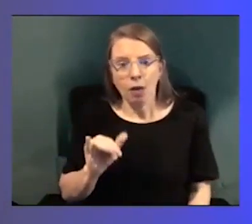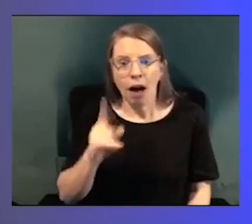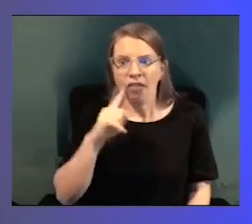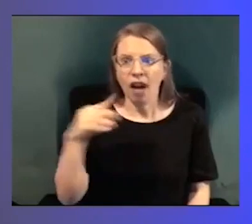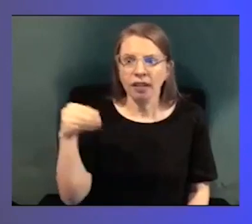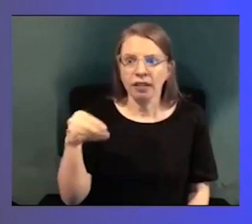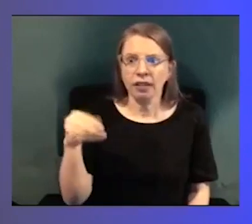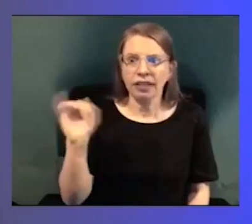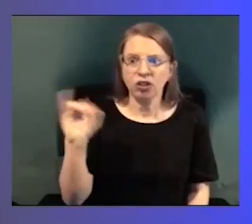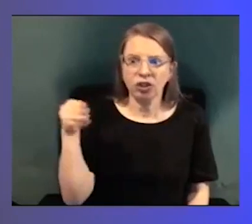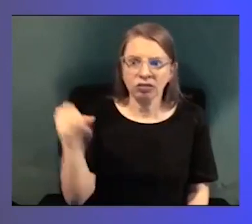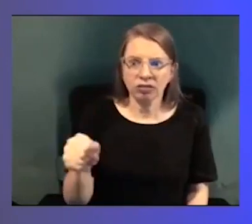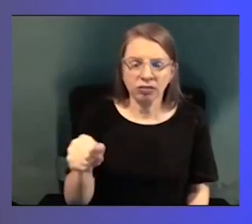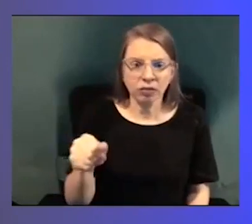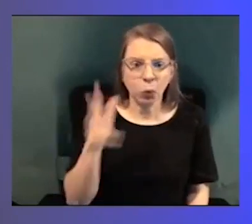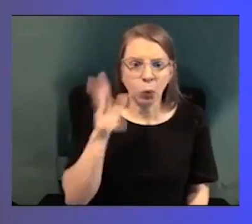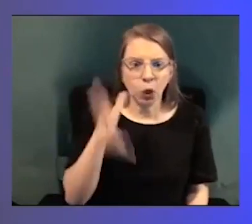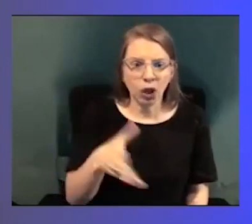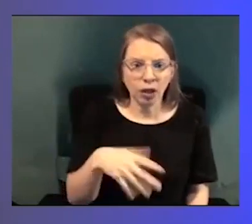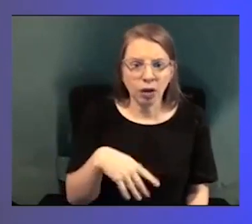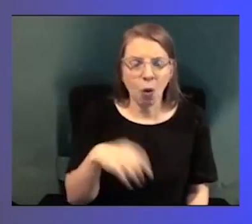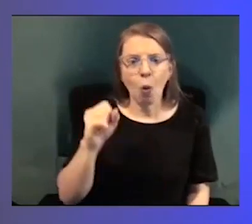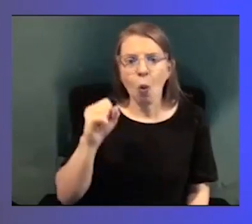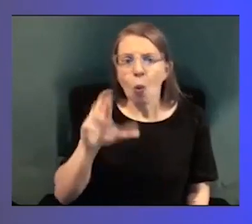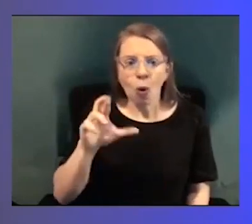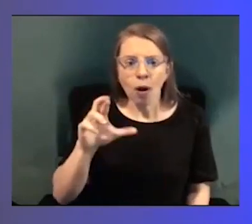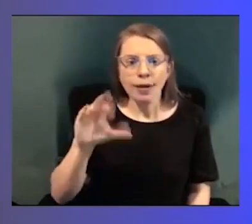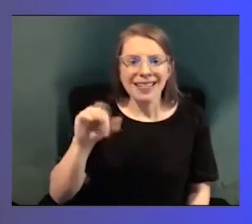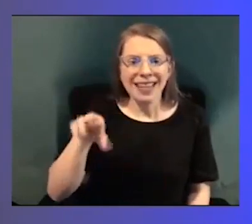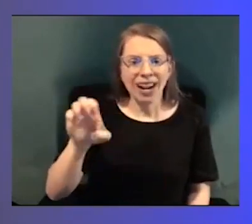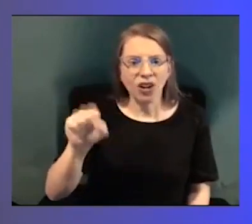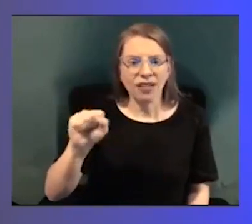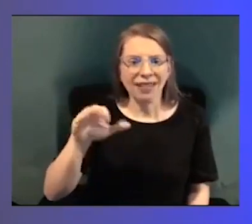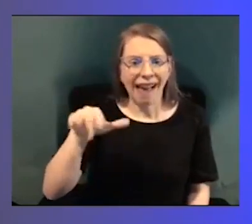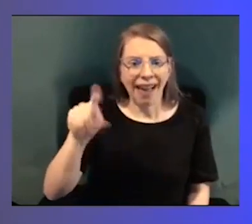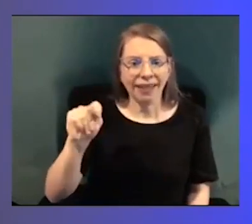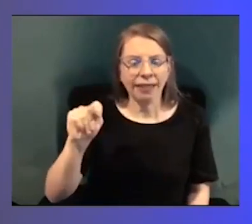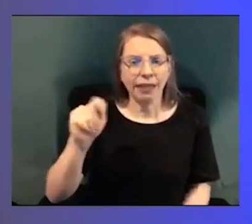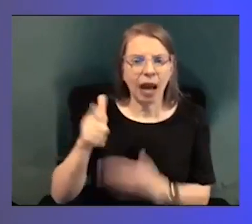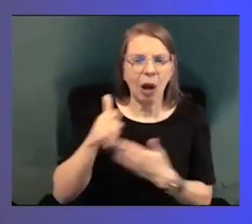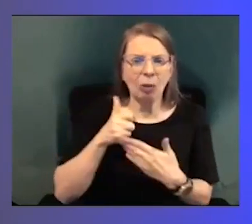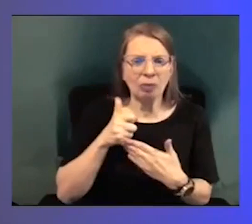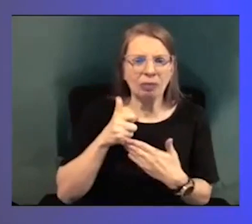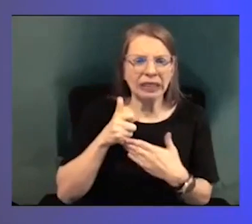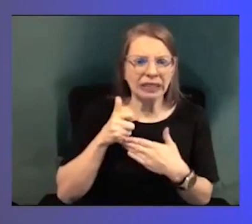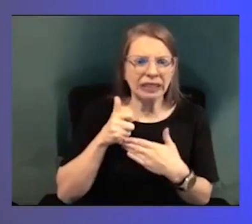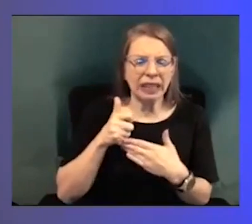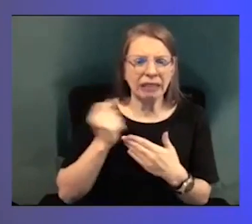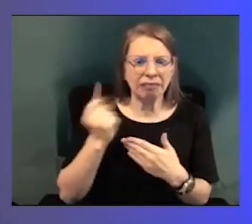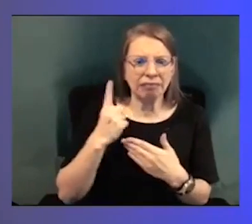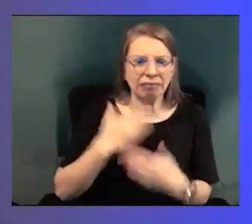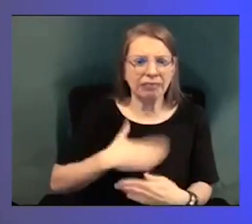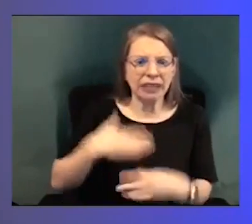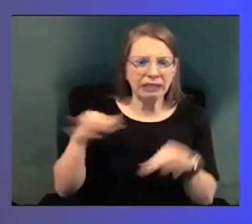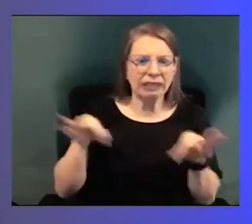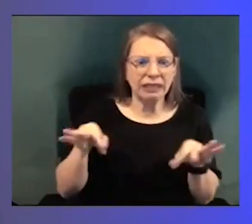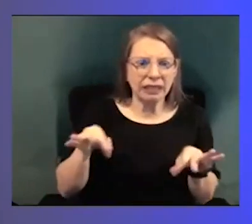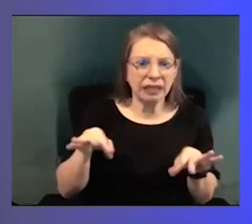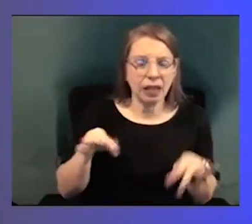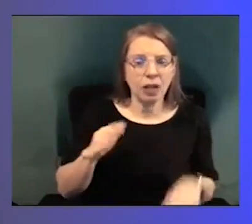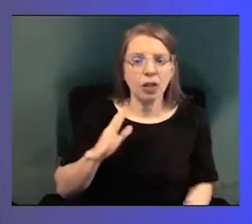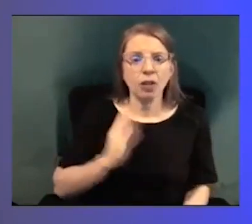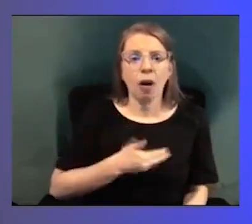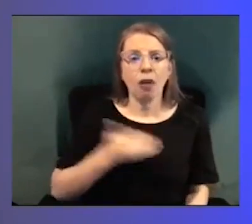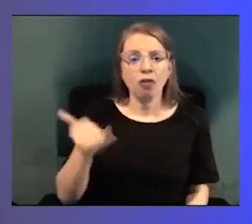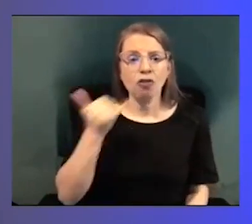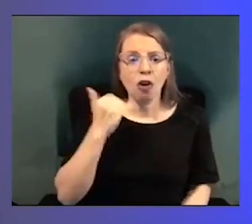my insurance or by the CARES Act. And help me understand that. So we've even extended our call center hours in